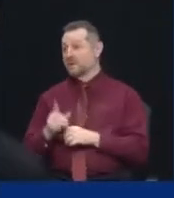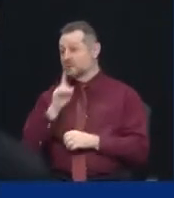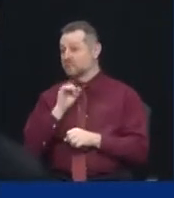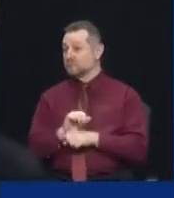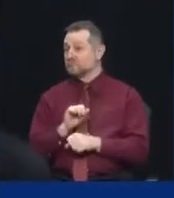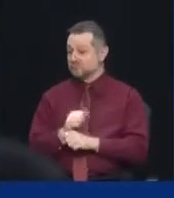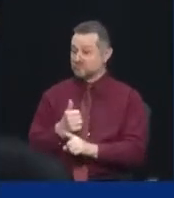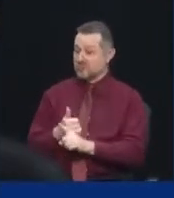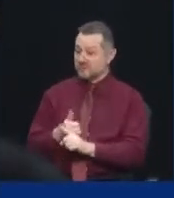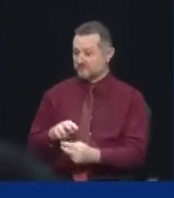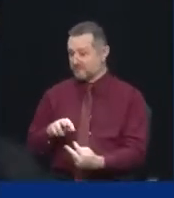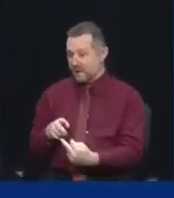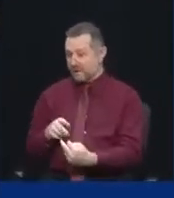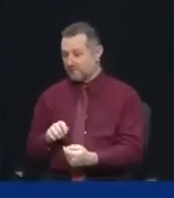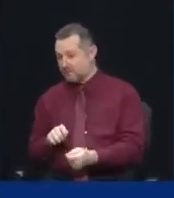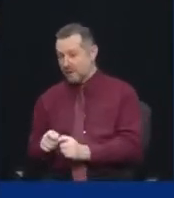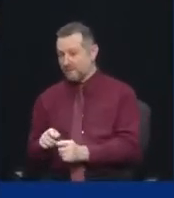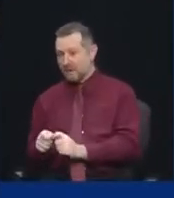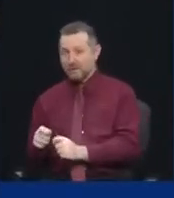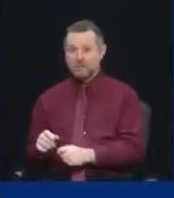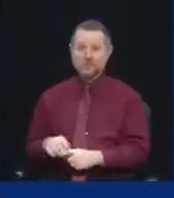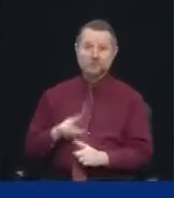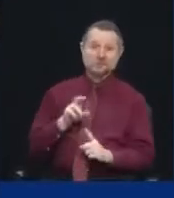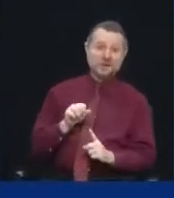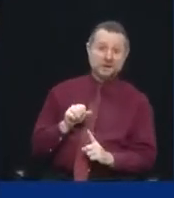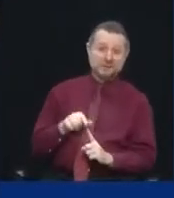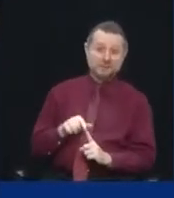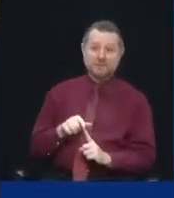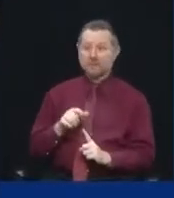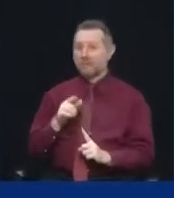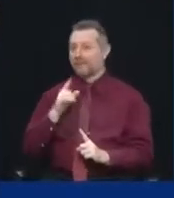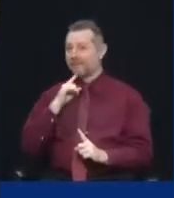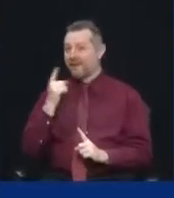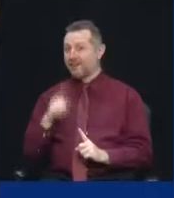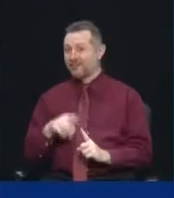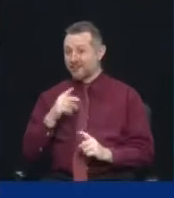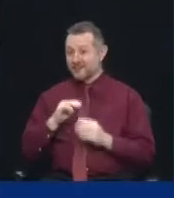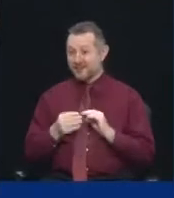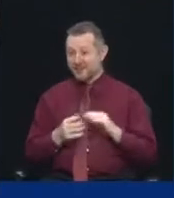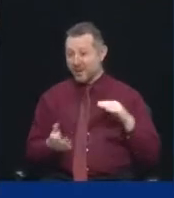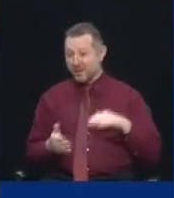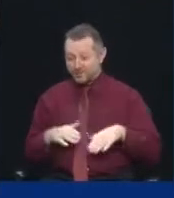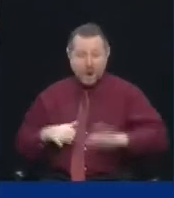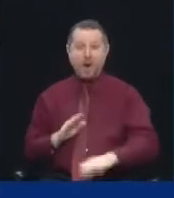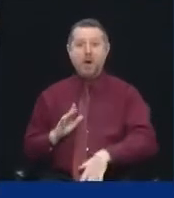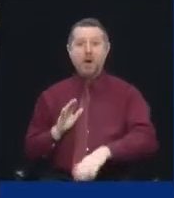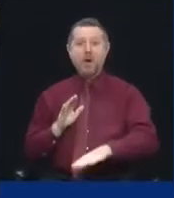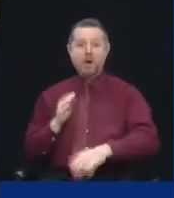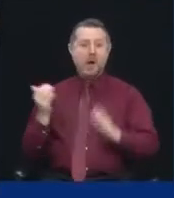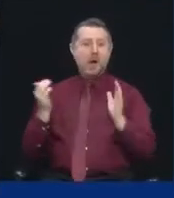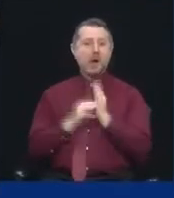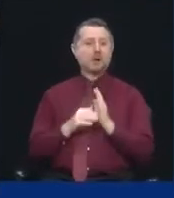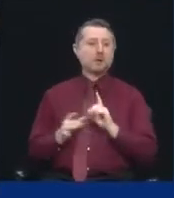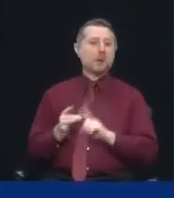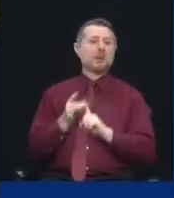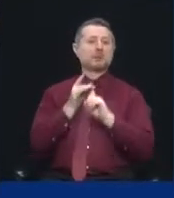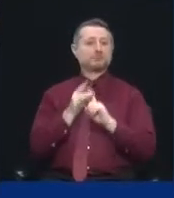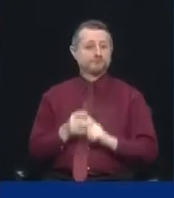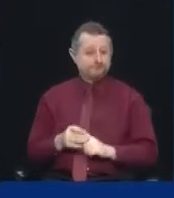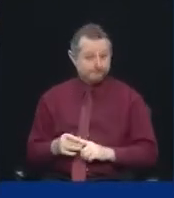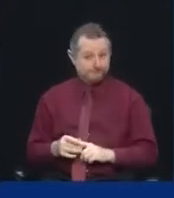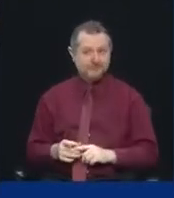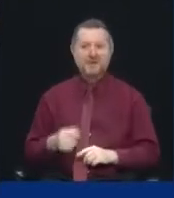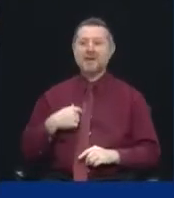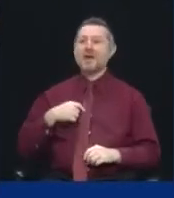see states in this country where the number went down and then it spiked and it went right back up. The only